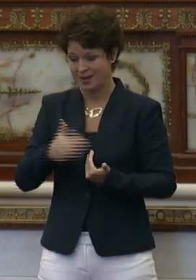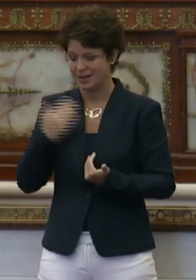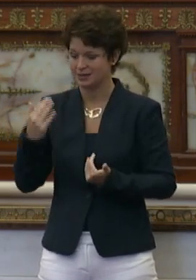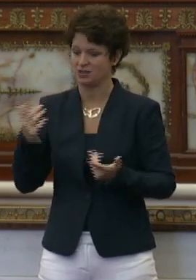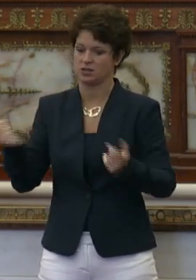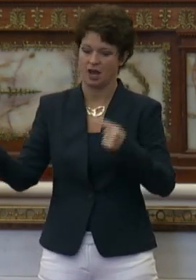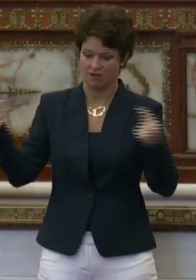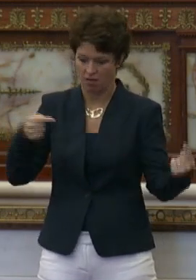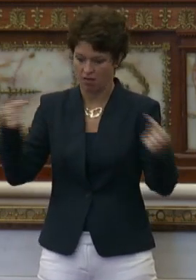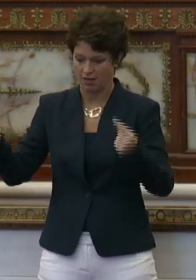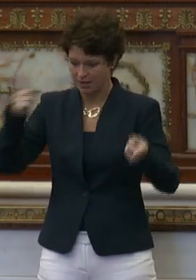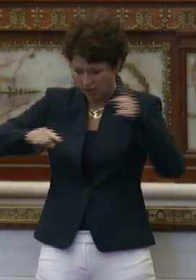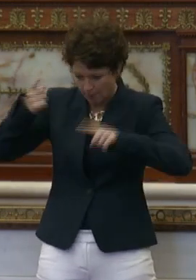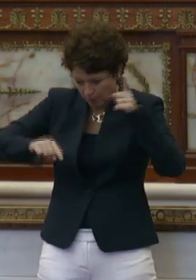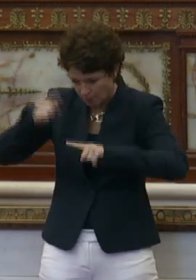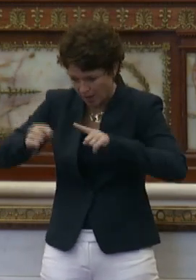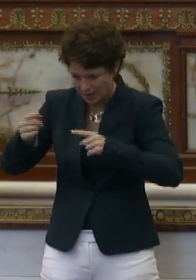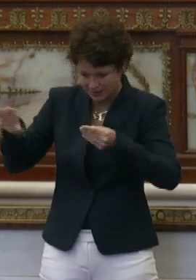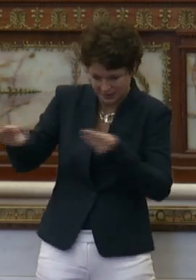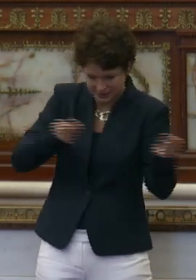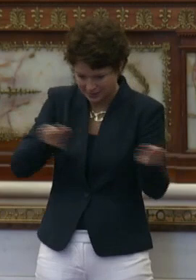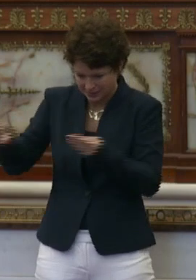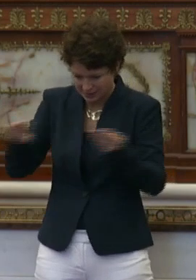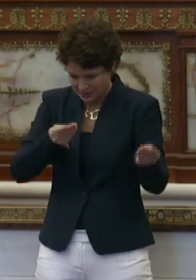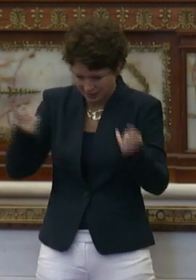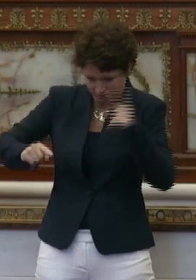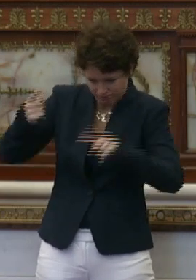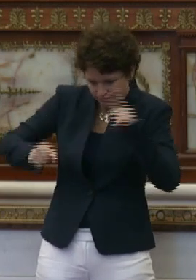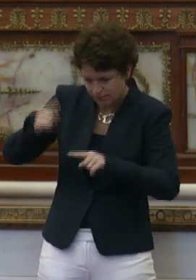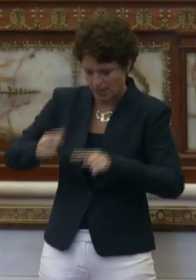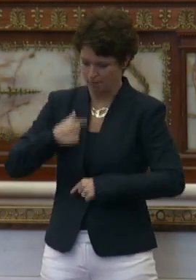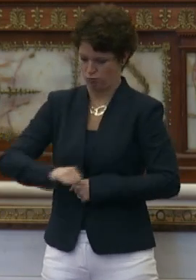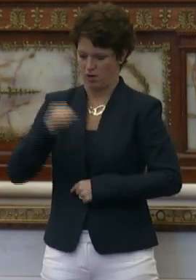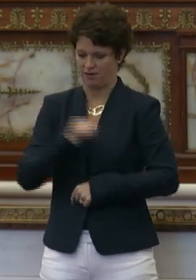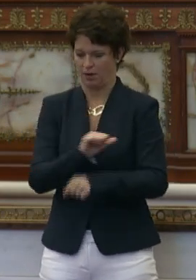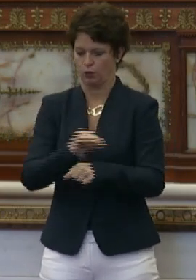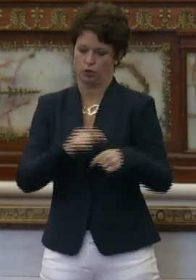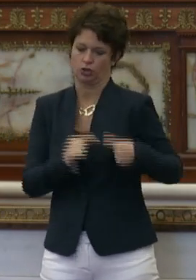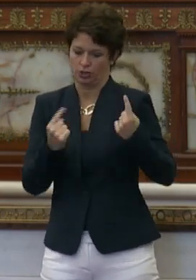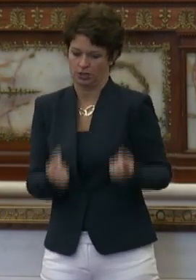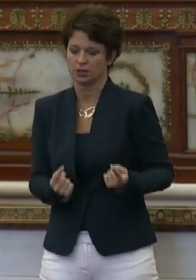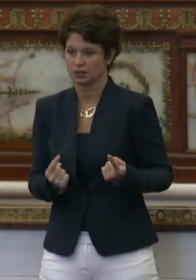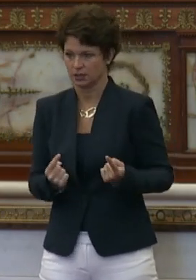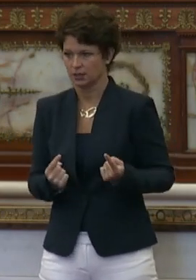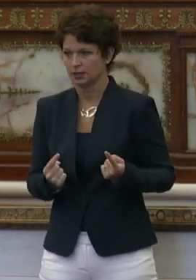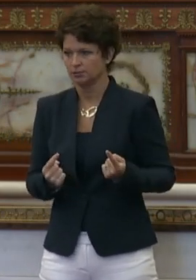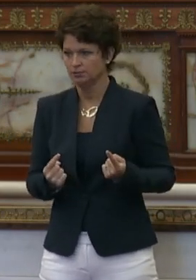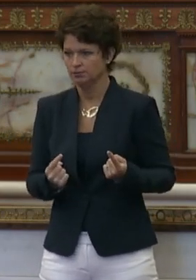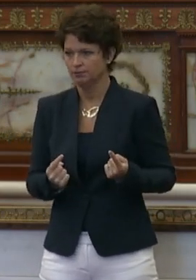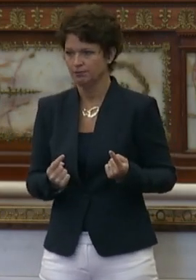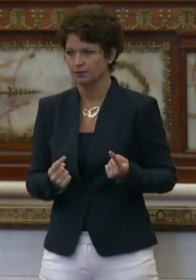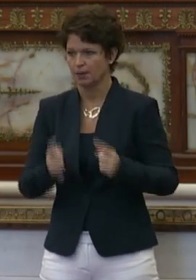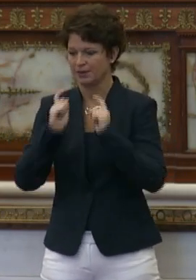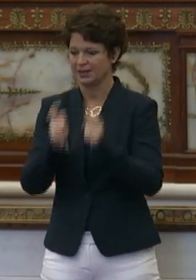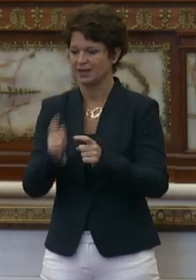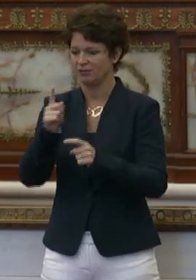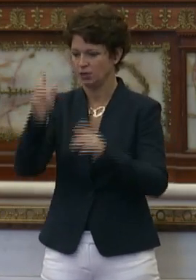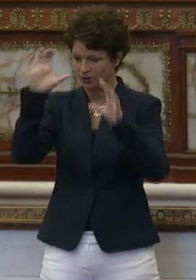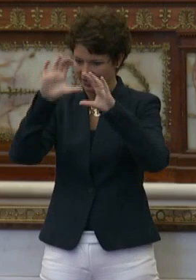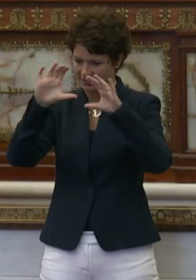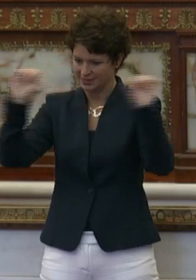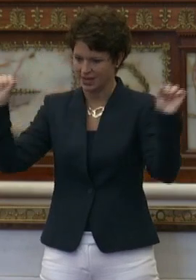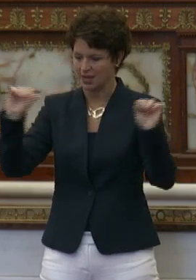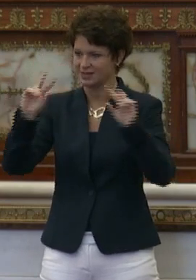and give and take. And I'm proud of what we did, Mr. President. So I'm gonna give you the title of